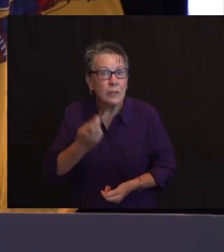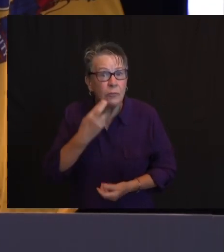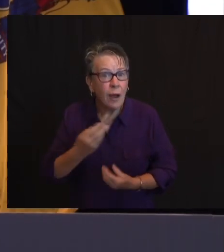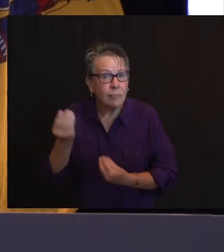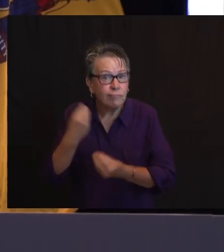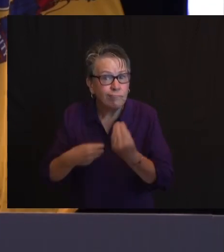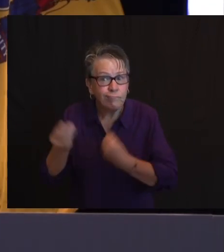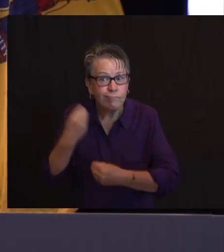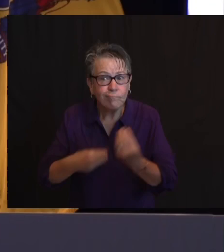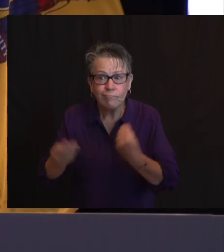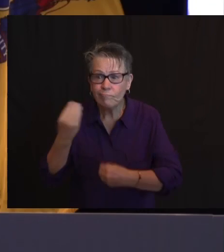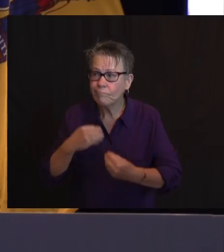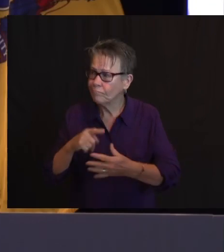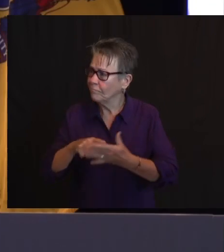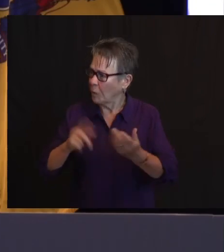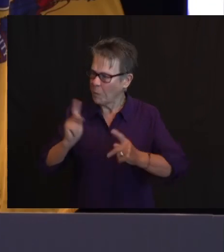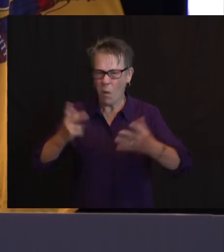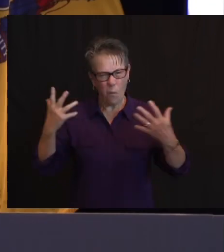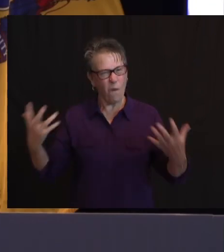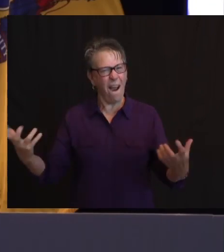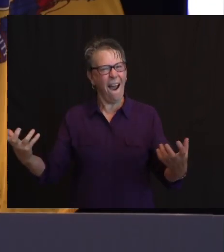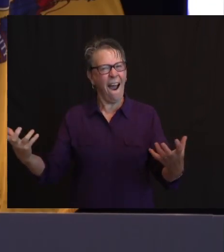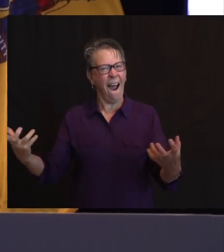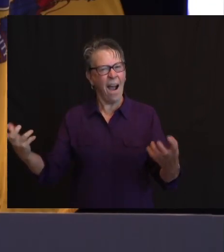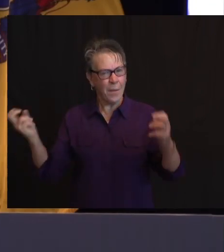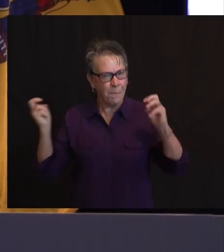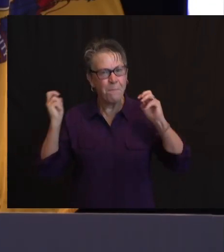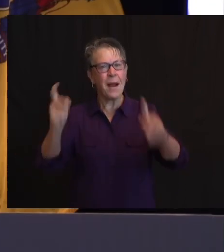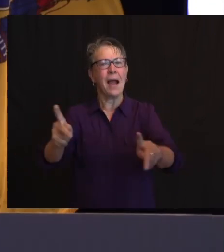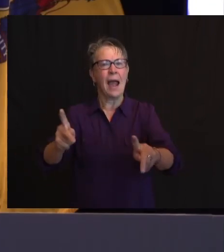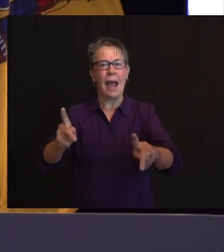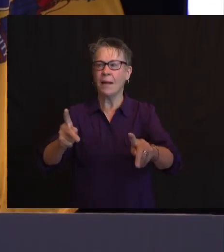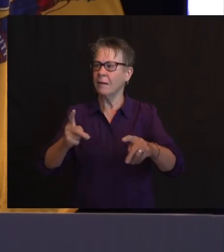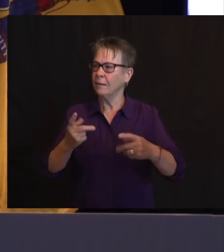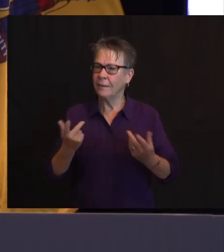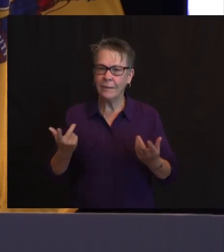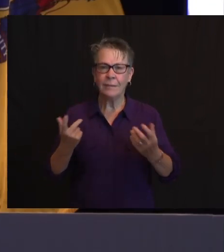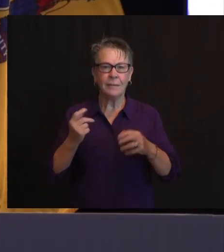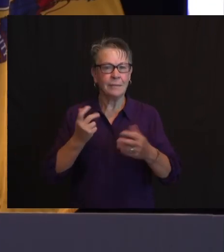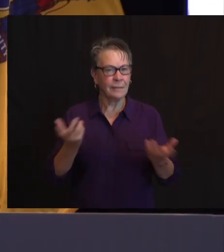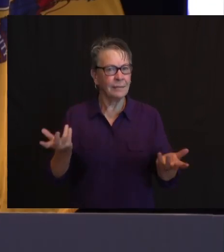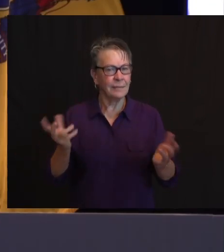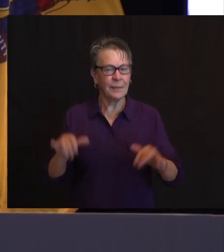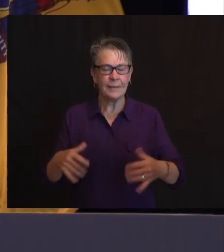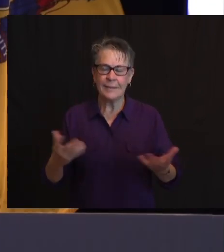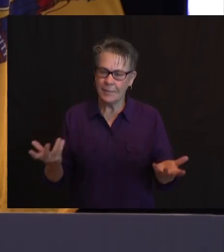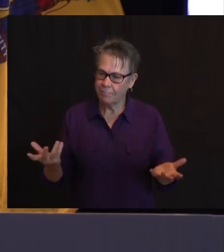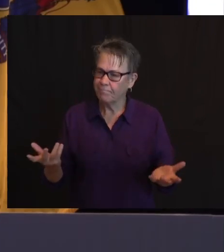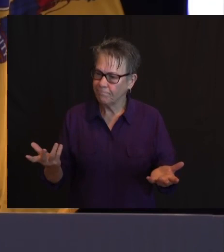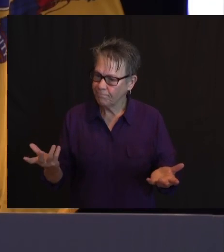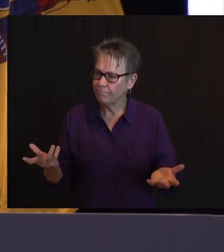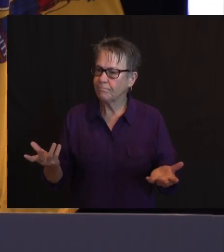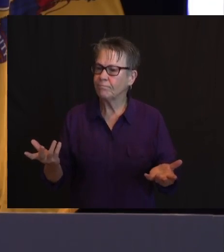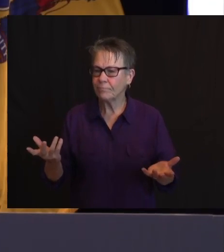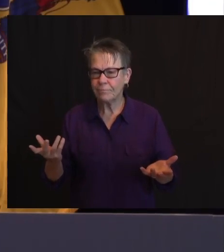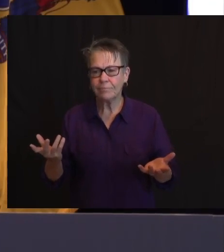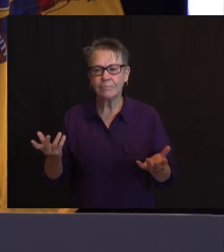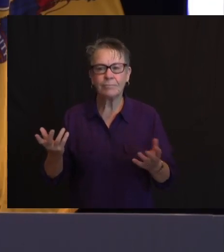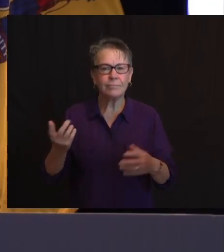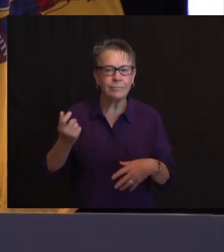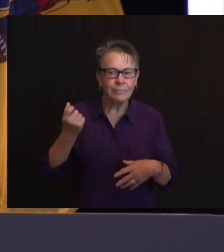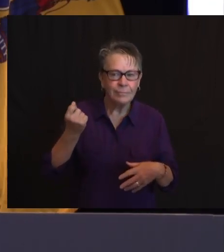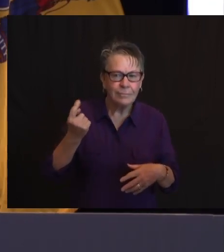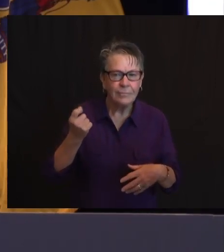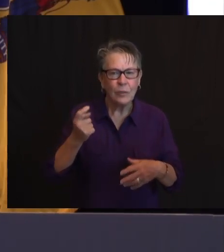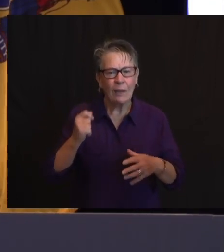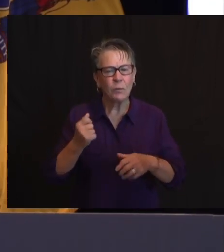shot. I think you assume the worst and hope for the best. You know, just be smart. Assume that